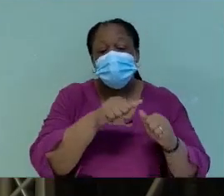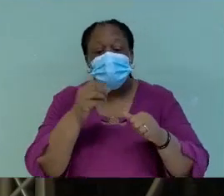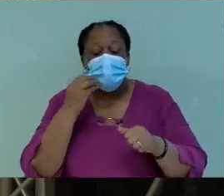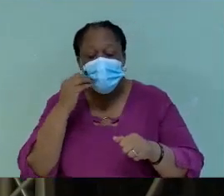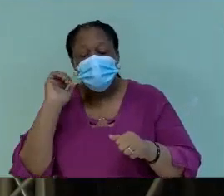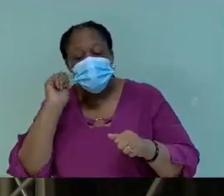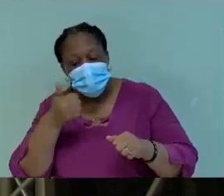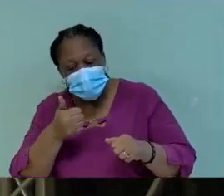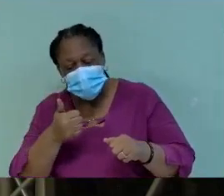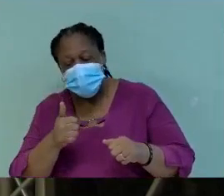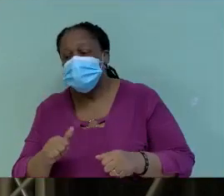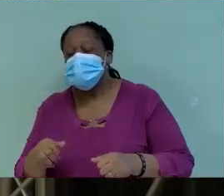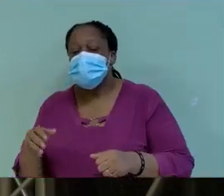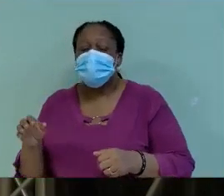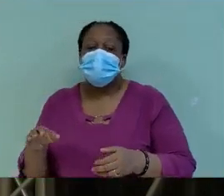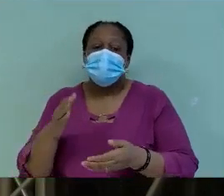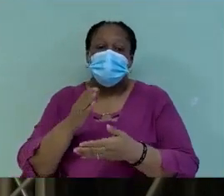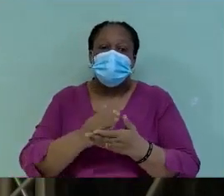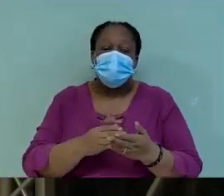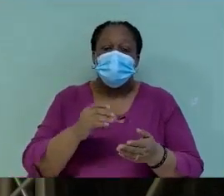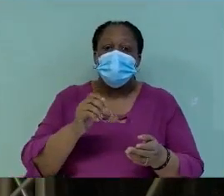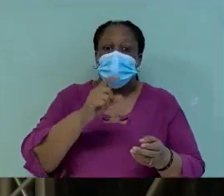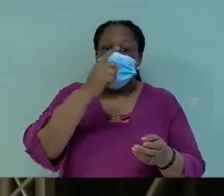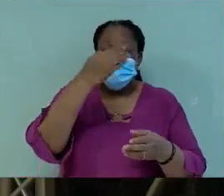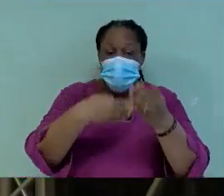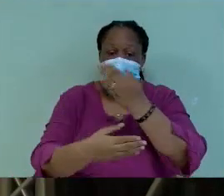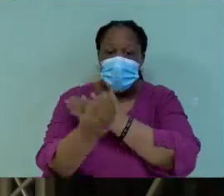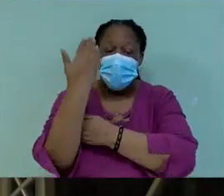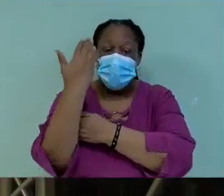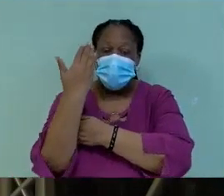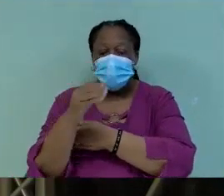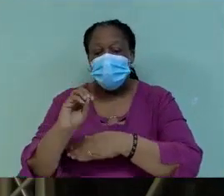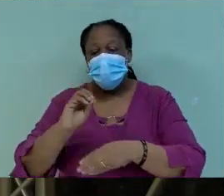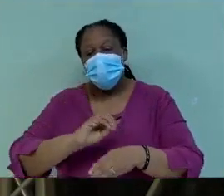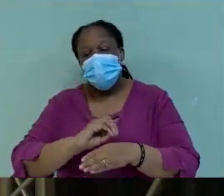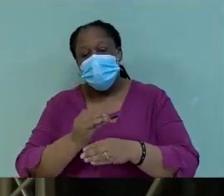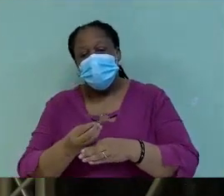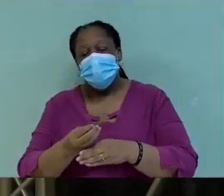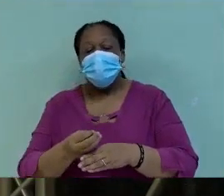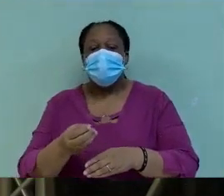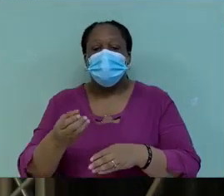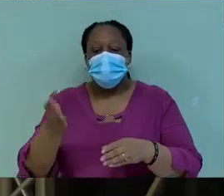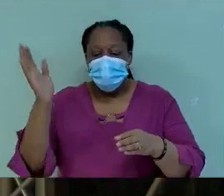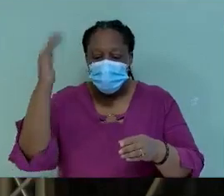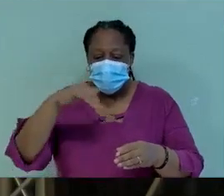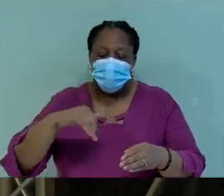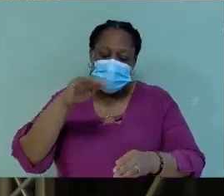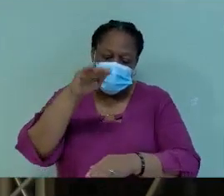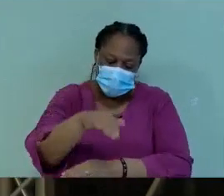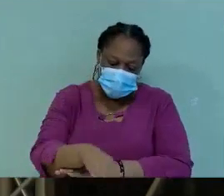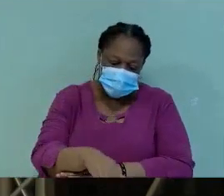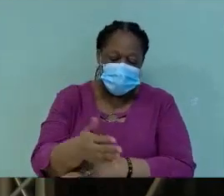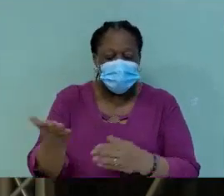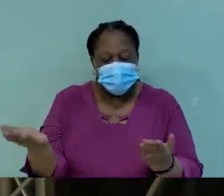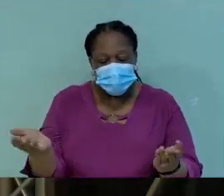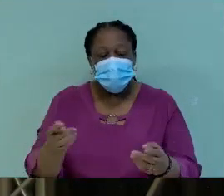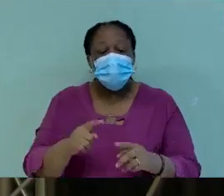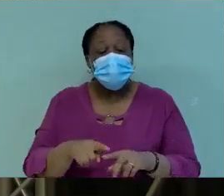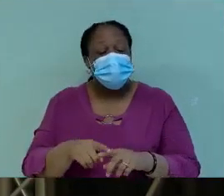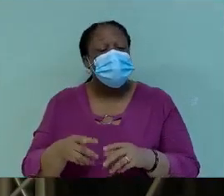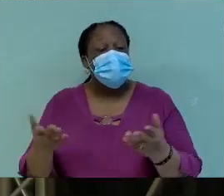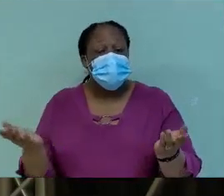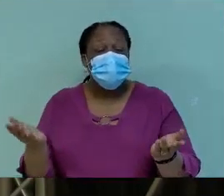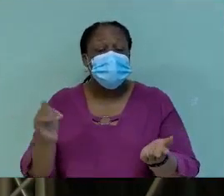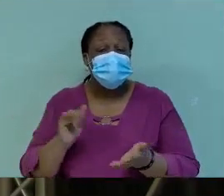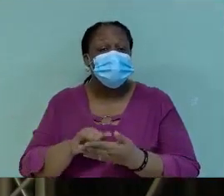involve morning and afternoon shifts, rotating shifts where workers will take turns working on the morning and afternoon shifts